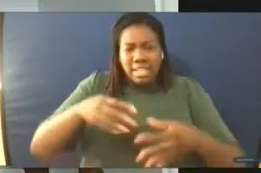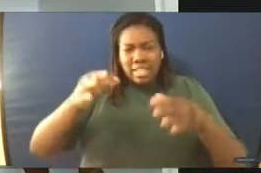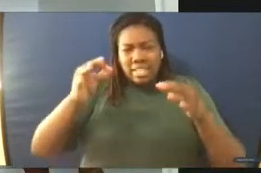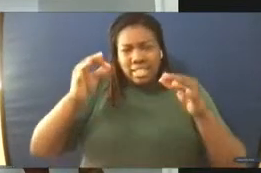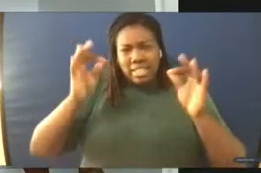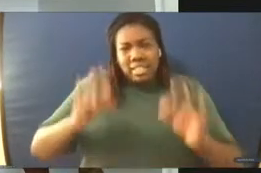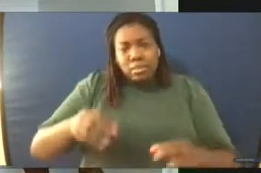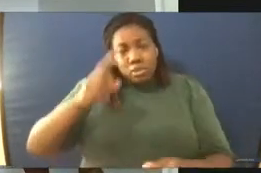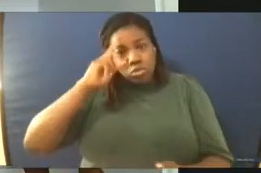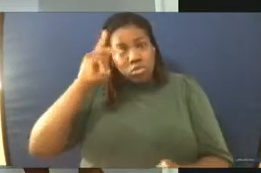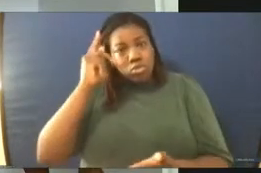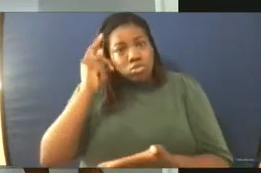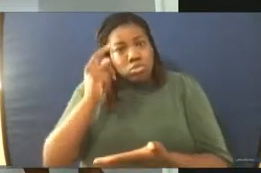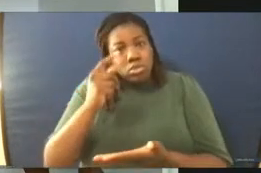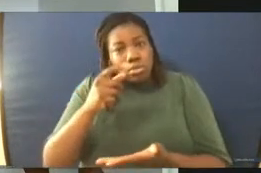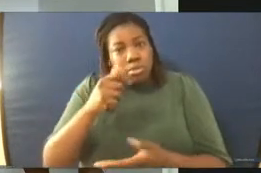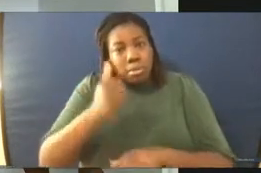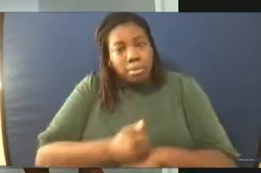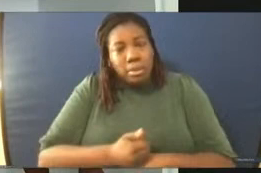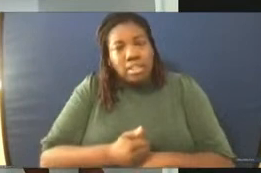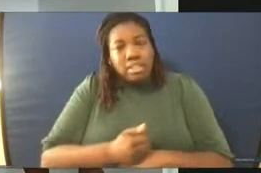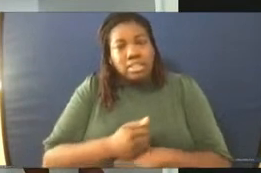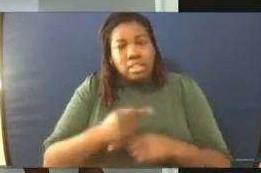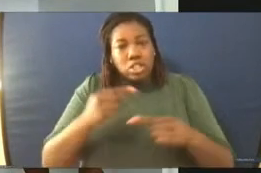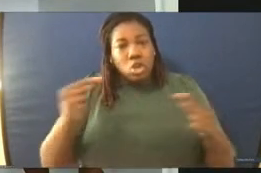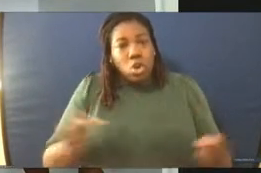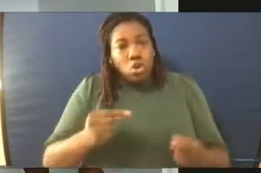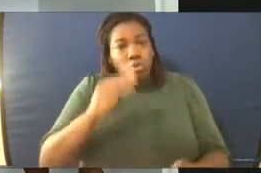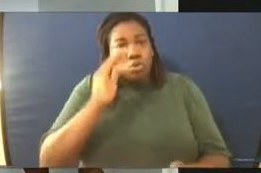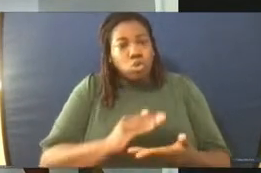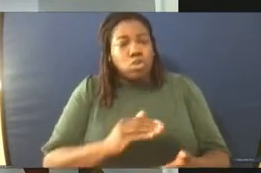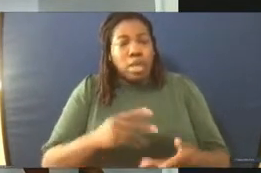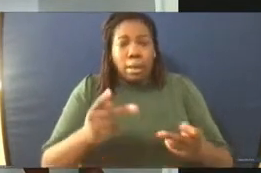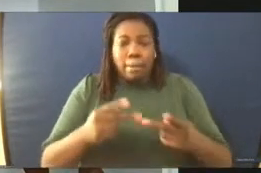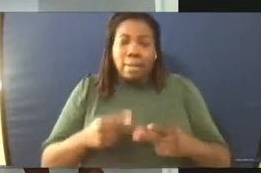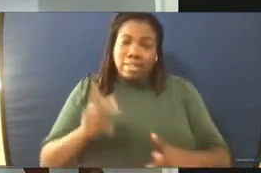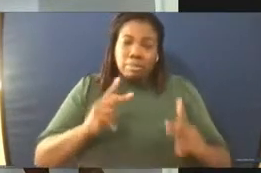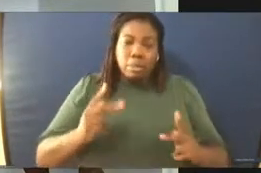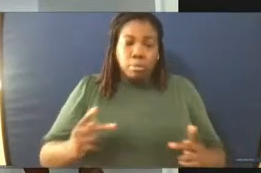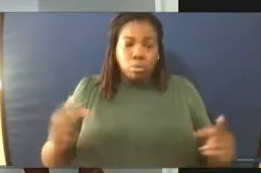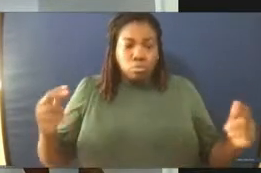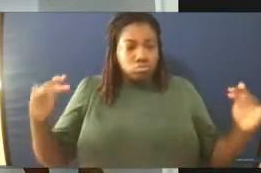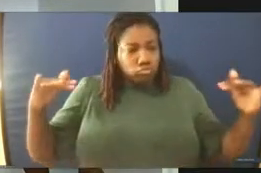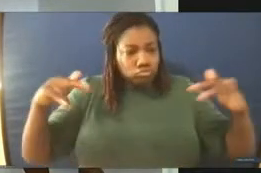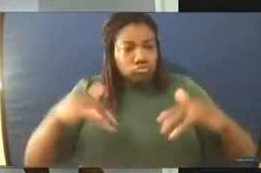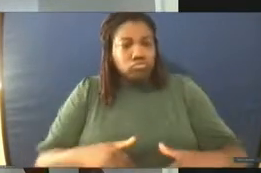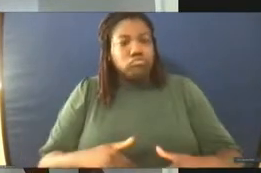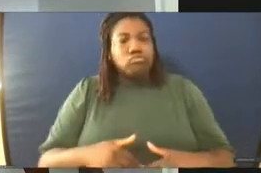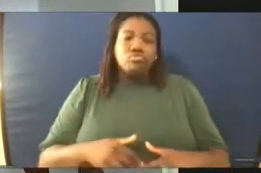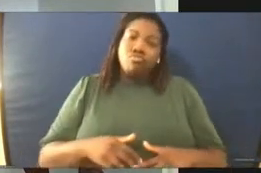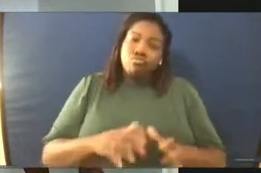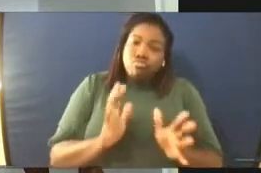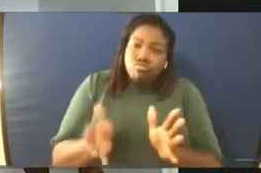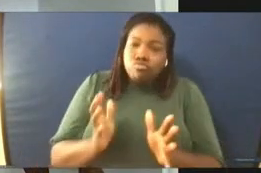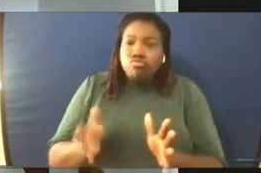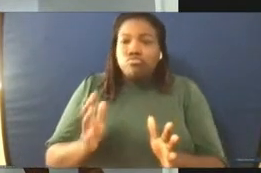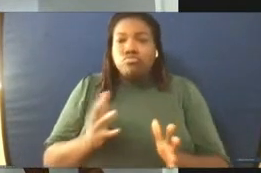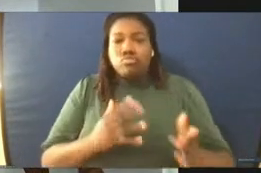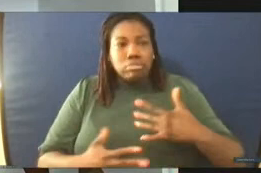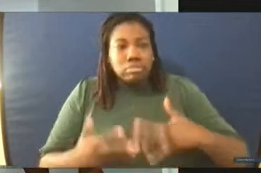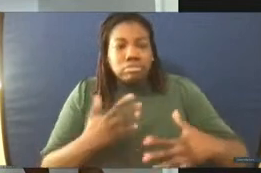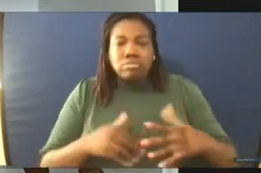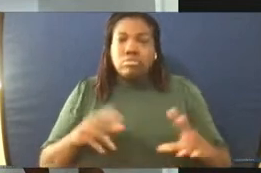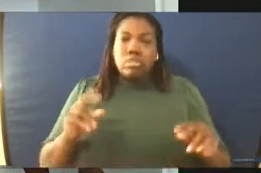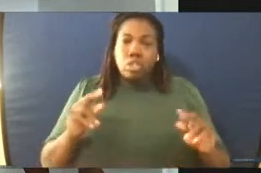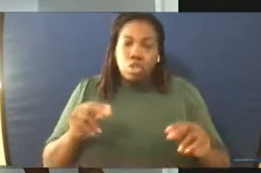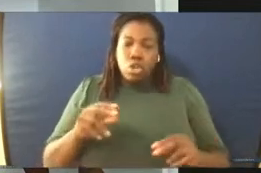harm reduction is, well, we're just going to have a place for people to come and hang out. That's not my idea of harm reduction. Harm reduction is, let's keep people